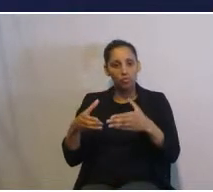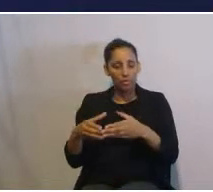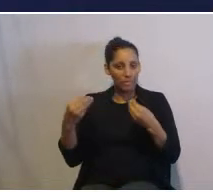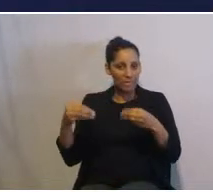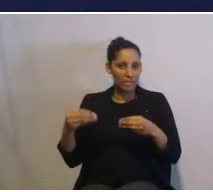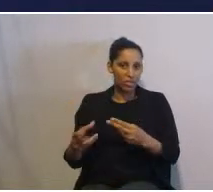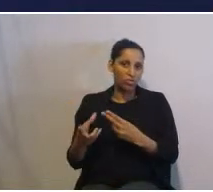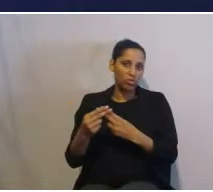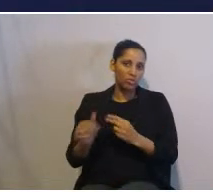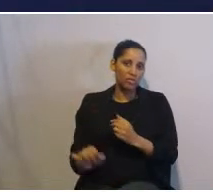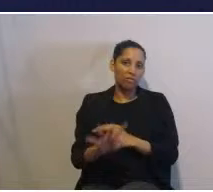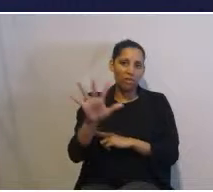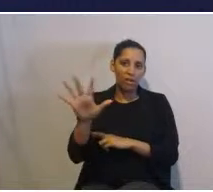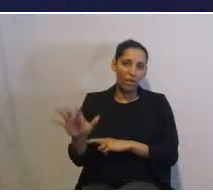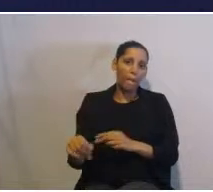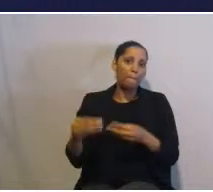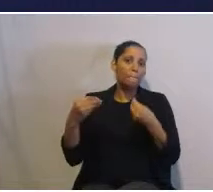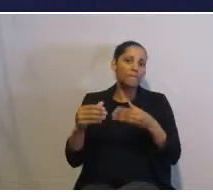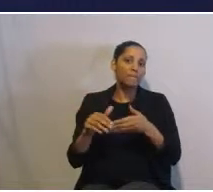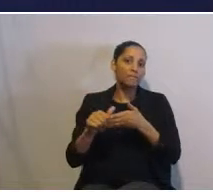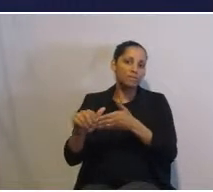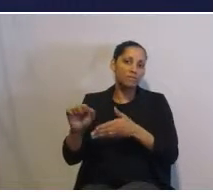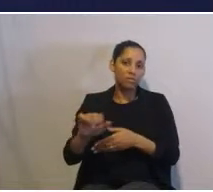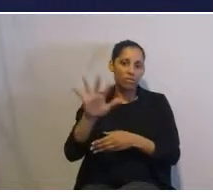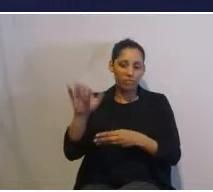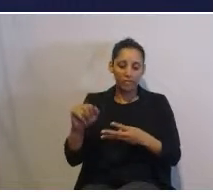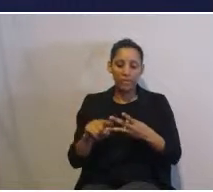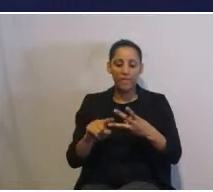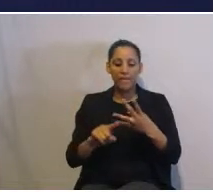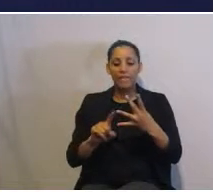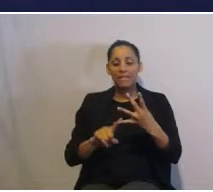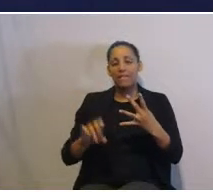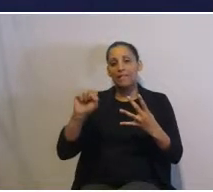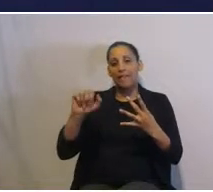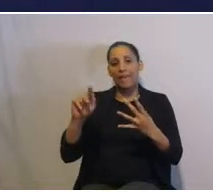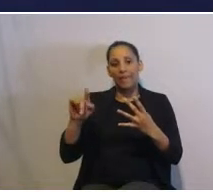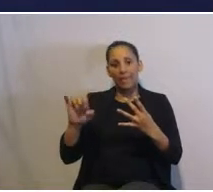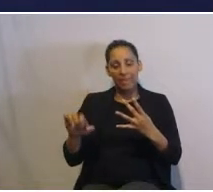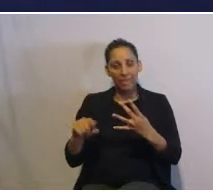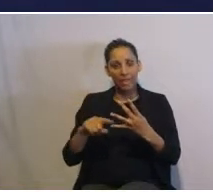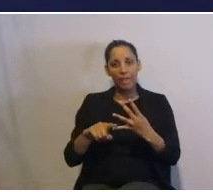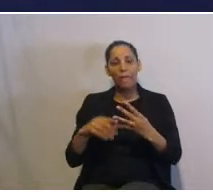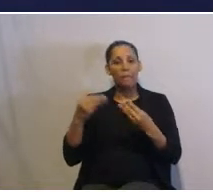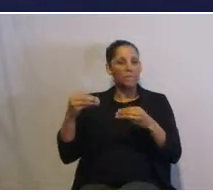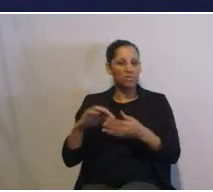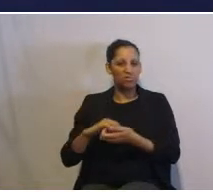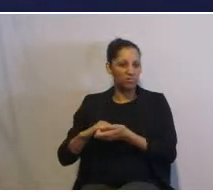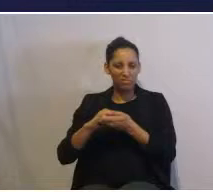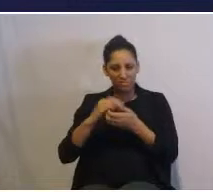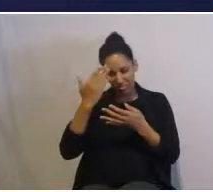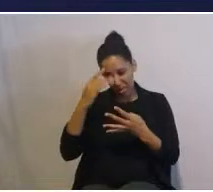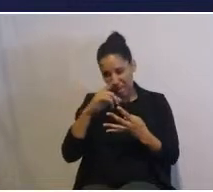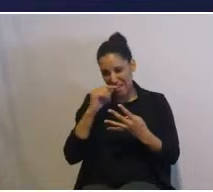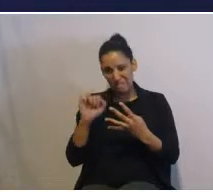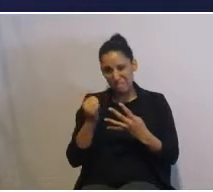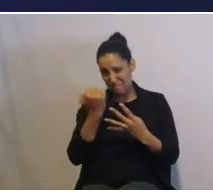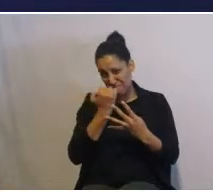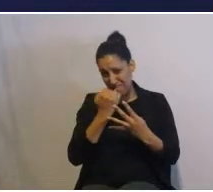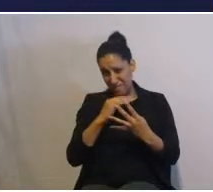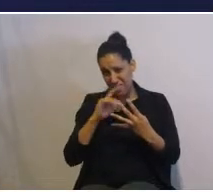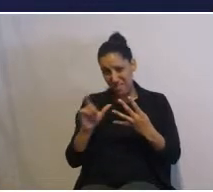Africa, Business Leadership South Africa, SACI, which is some business association, I don't even know their name, sorry, what they stand